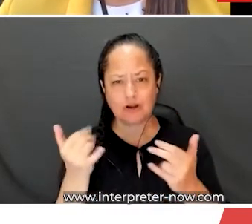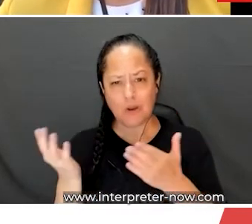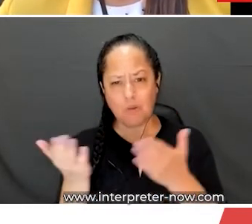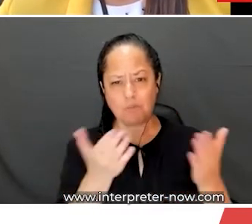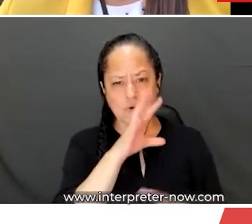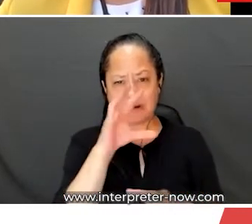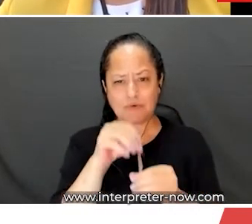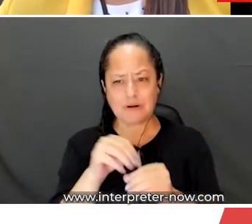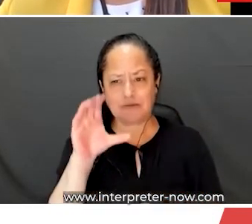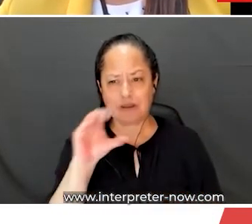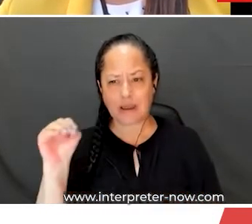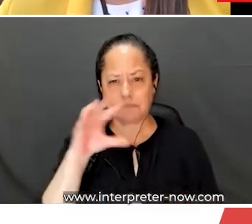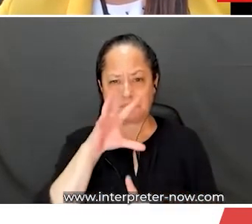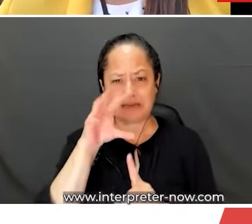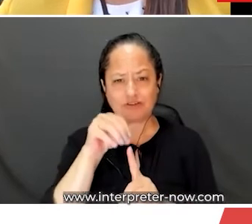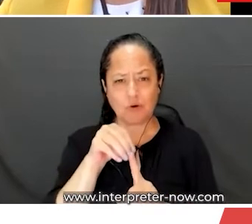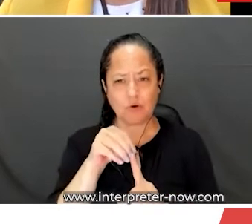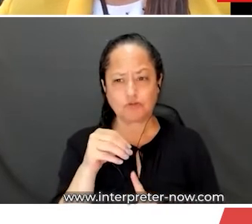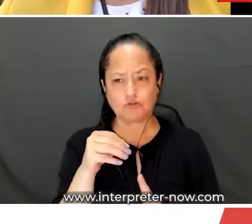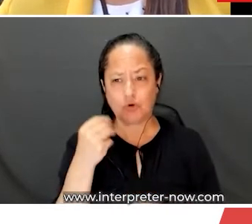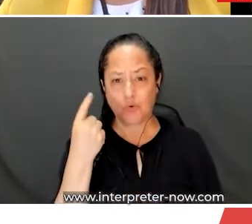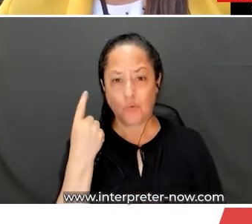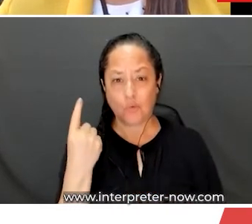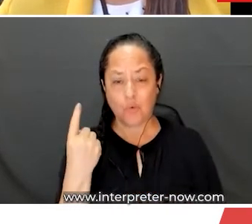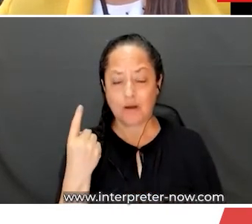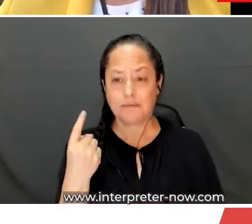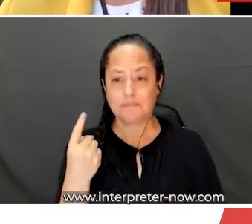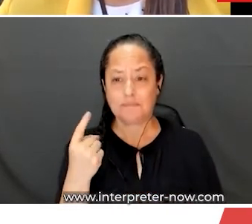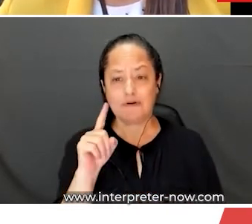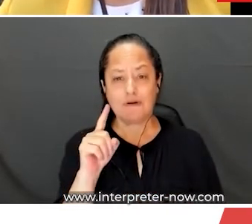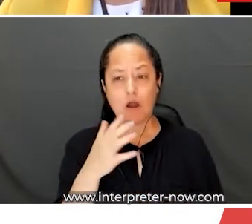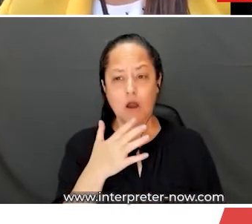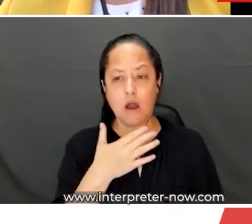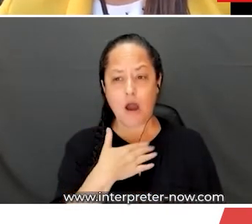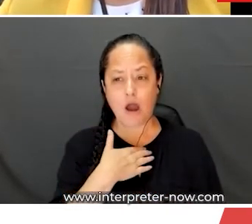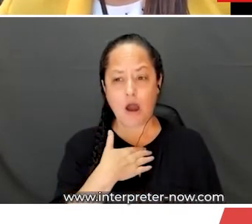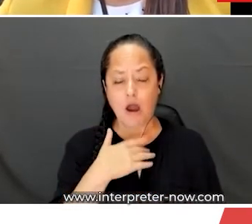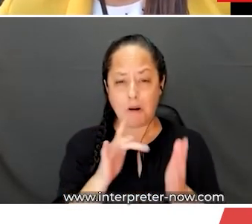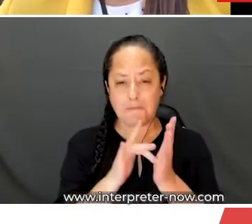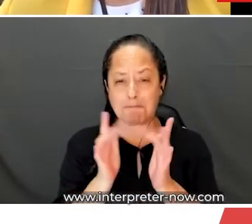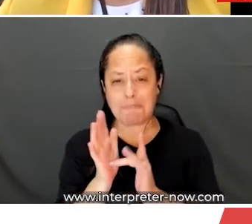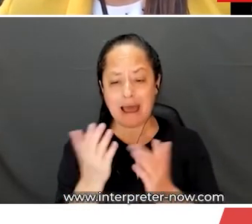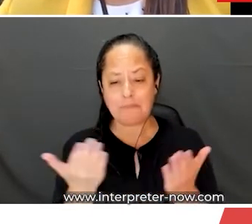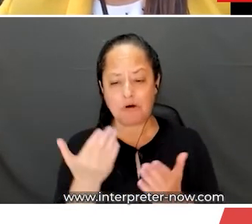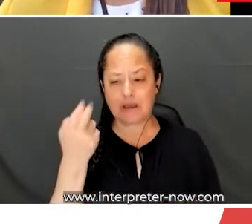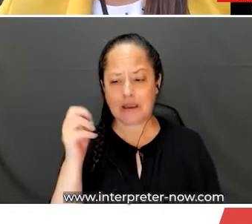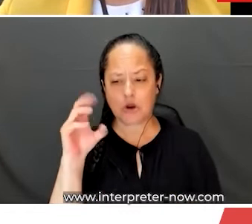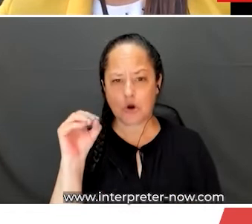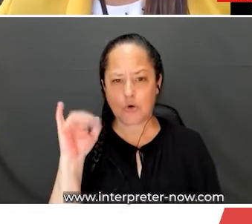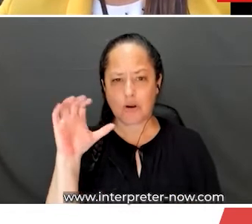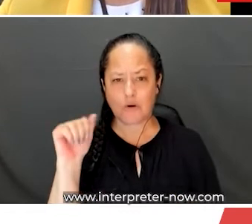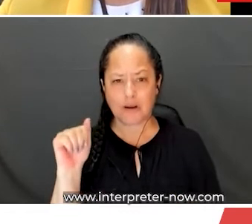your company's culture. And one of them, and this is our Bible at Heroica. One is, for